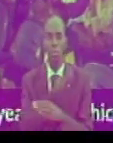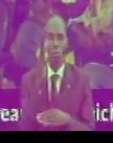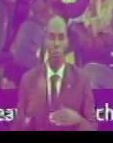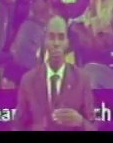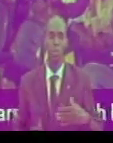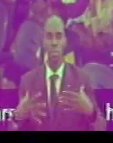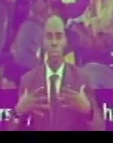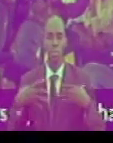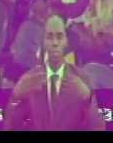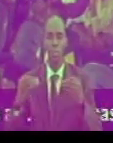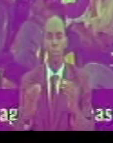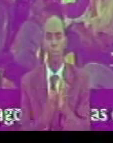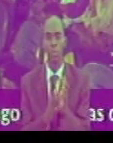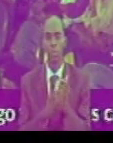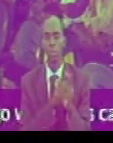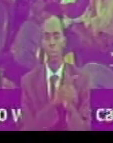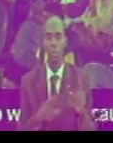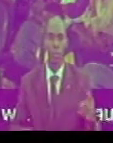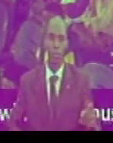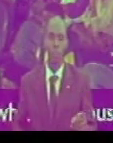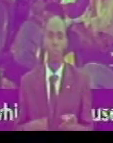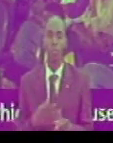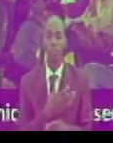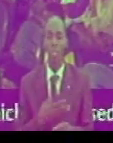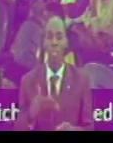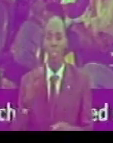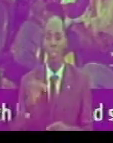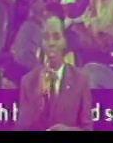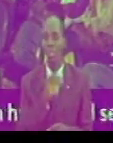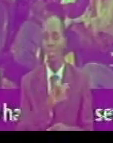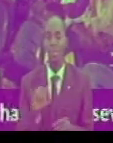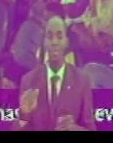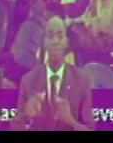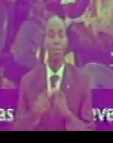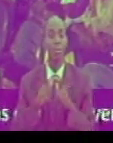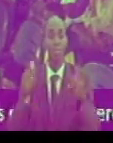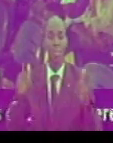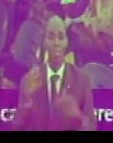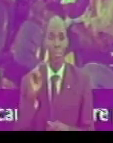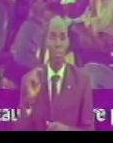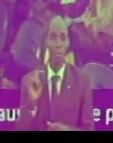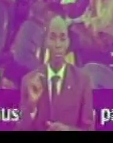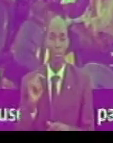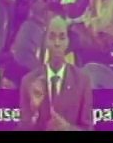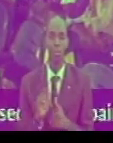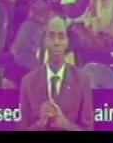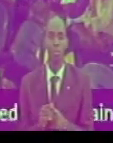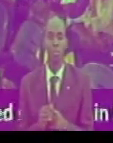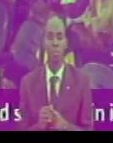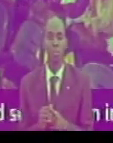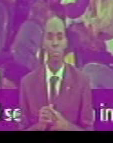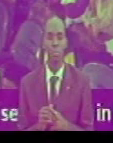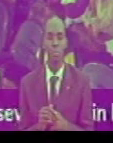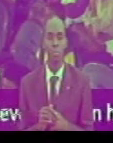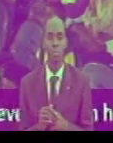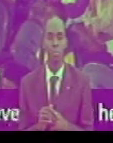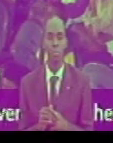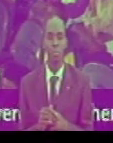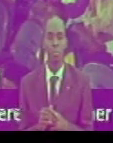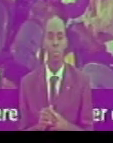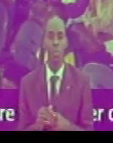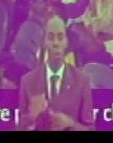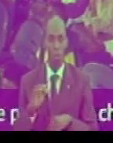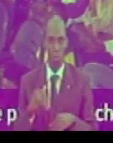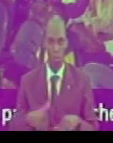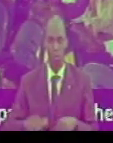is Wedam Anas on the GS Facebook page. He wrote, I was full of guilt and